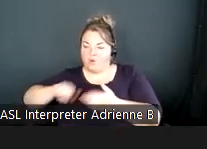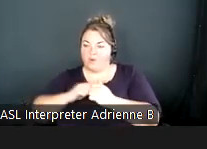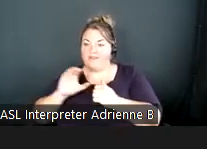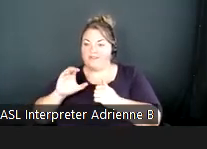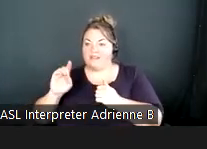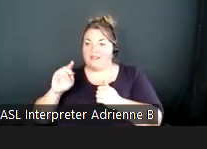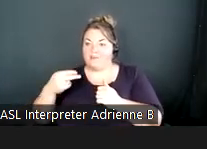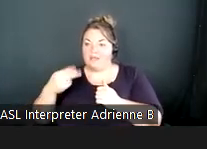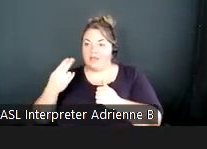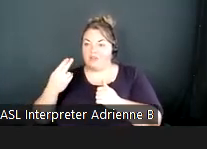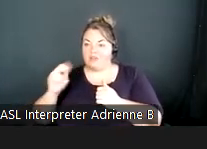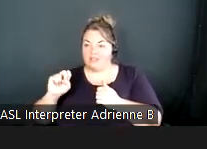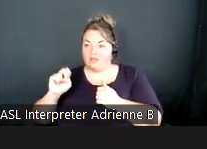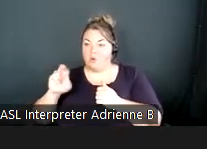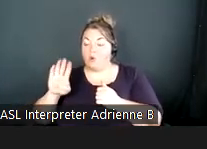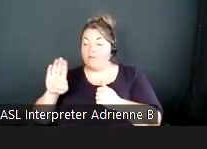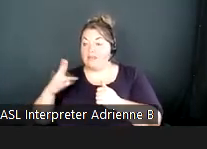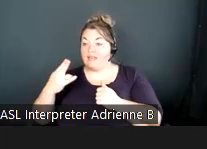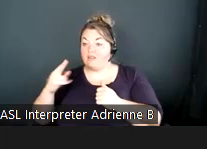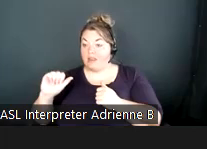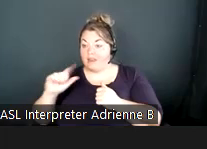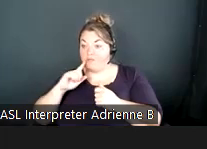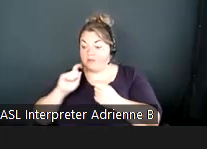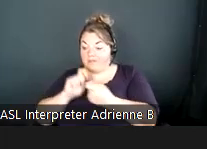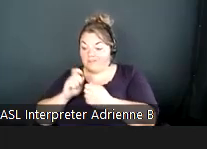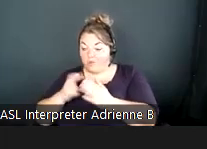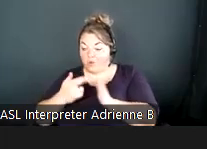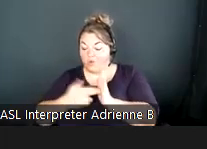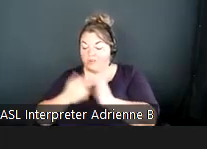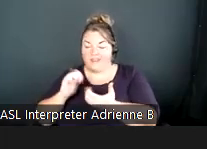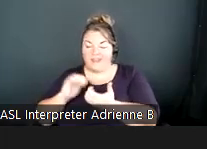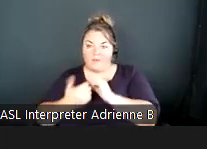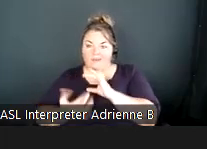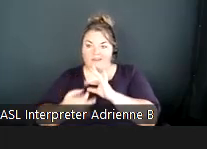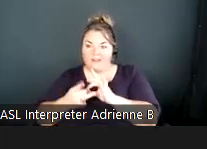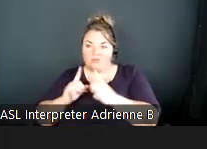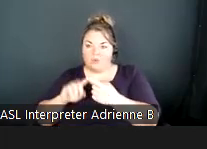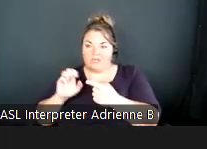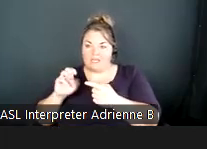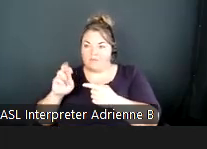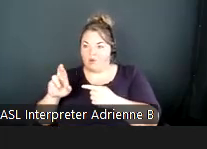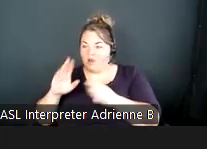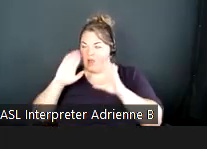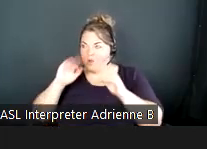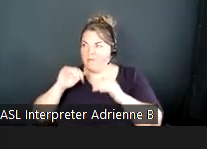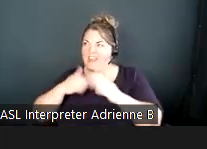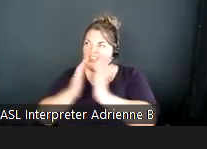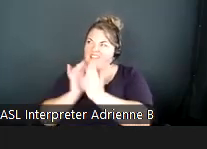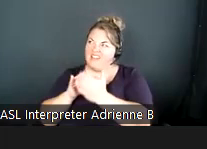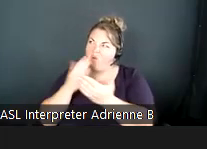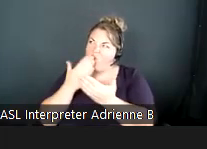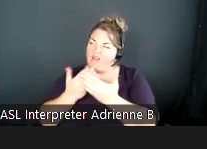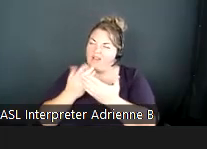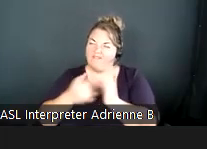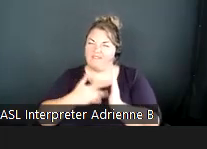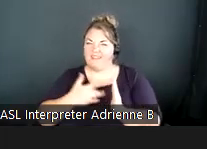the BHA in terms of some specific rules and how that might connect to an EMR. I hope I asked that well. I feel like I did not state that very